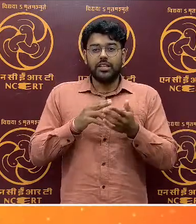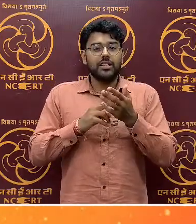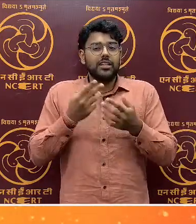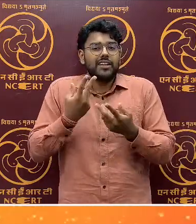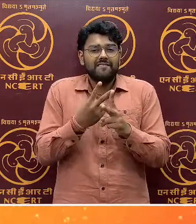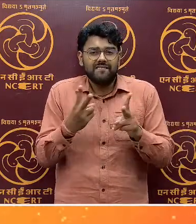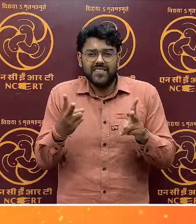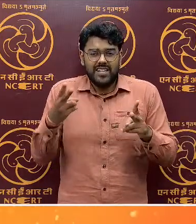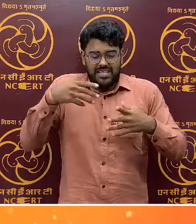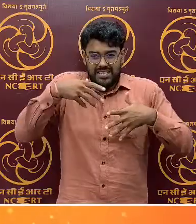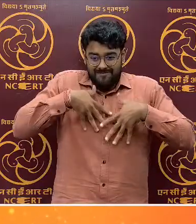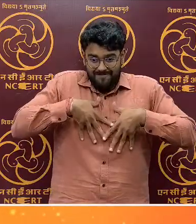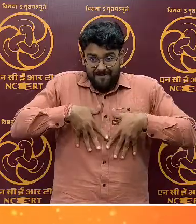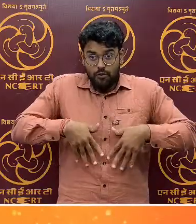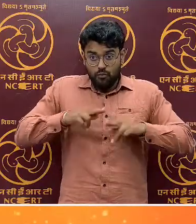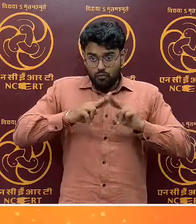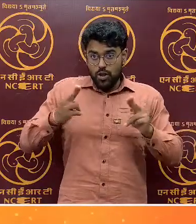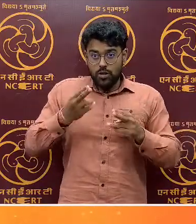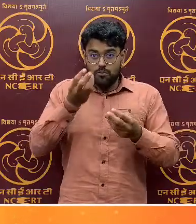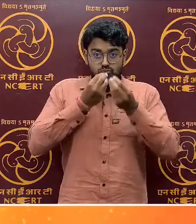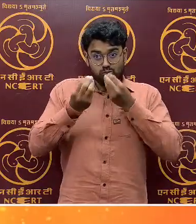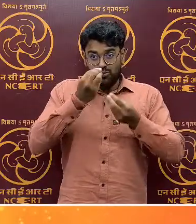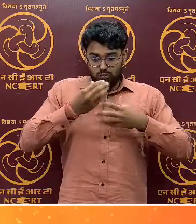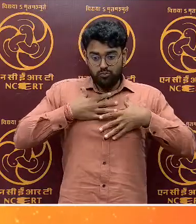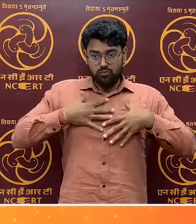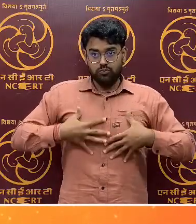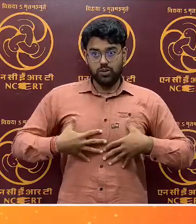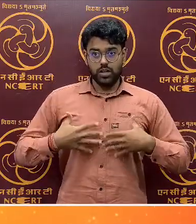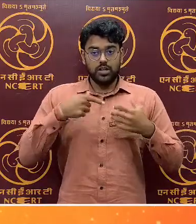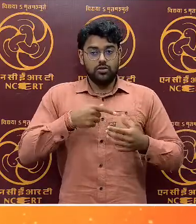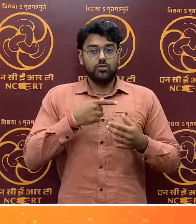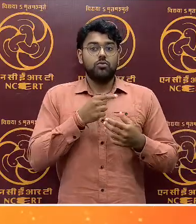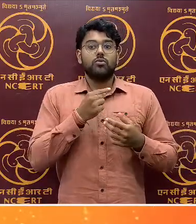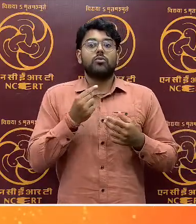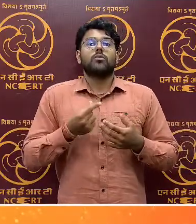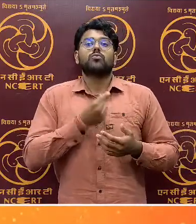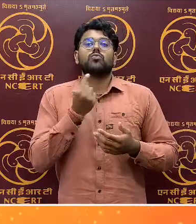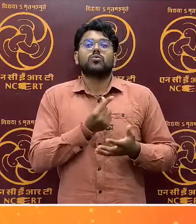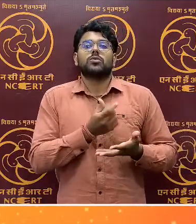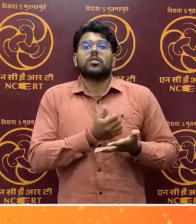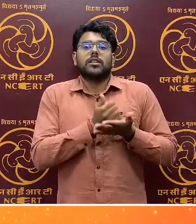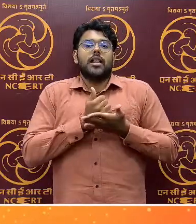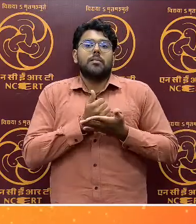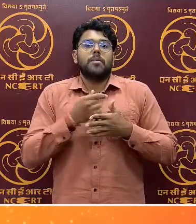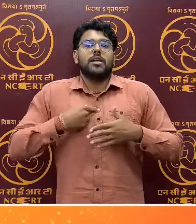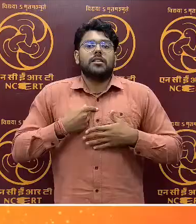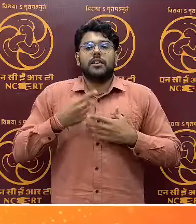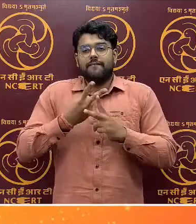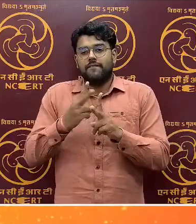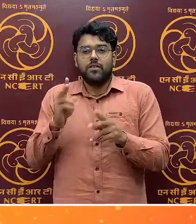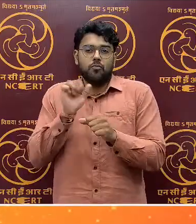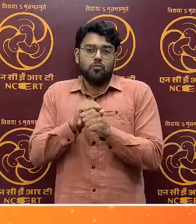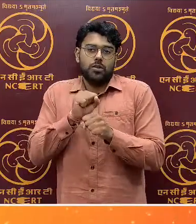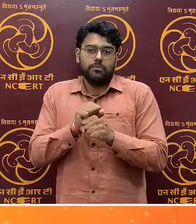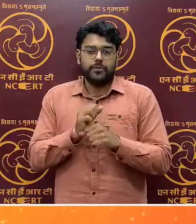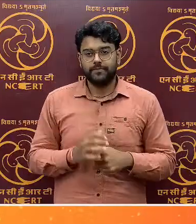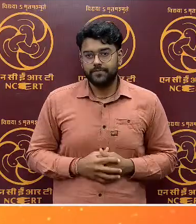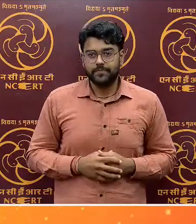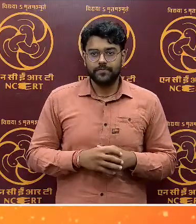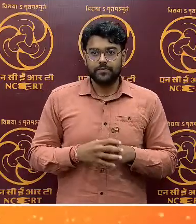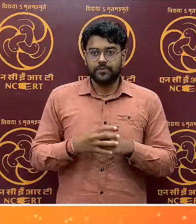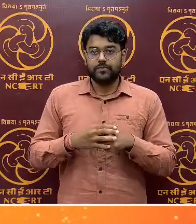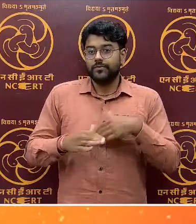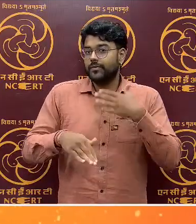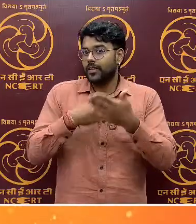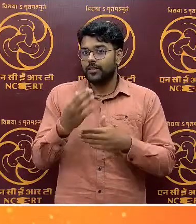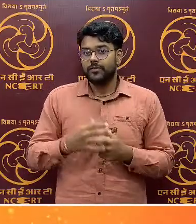gets extracted and our body utilizes it for doing various physical activities. Yes. Now,